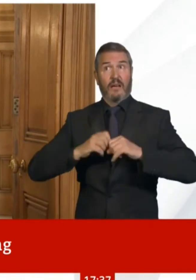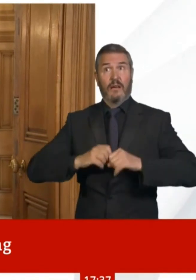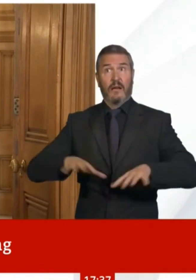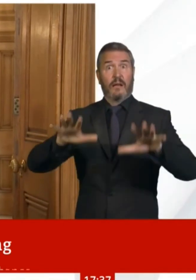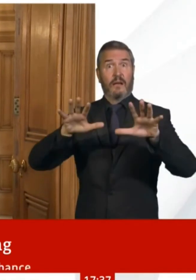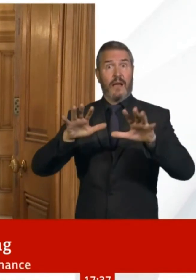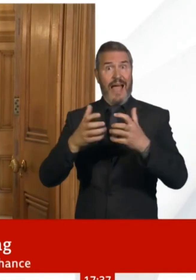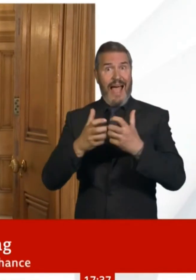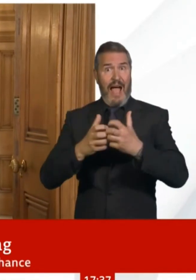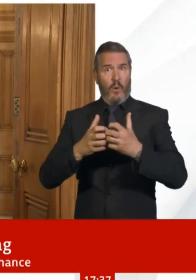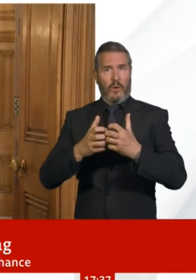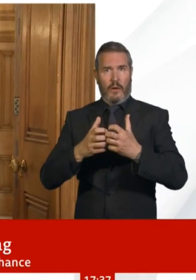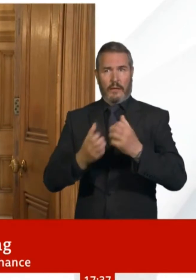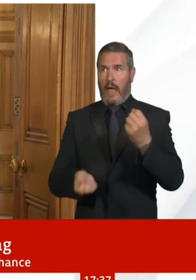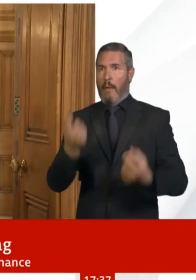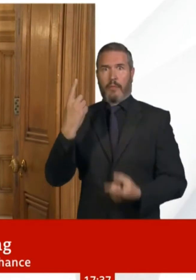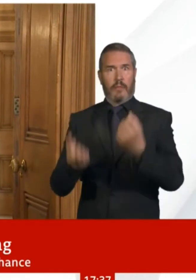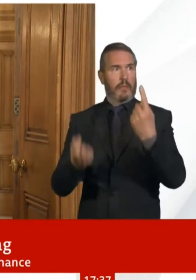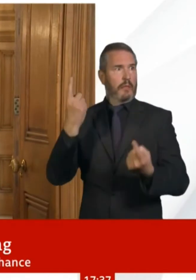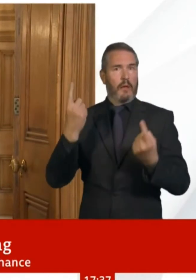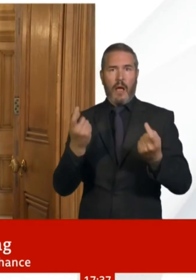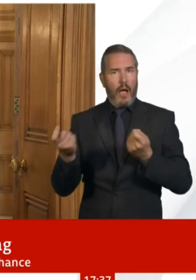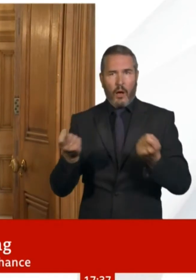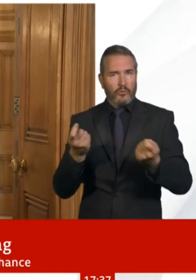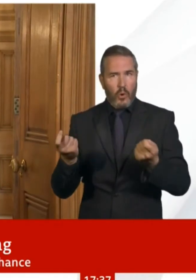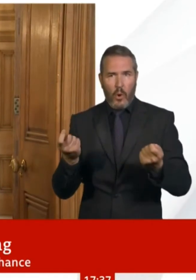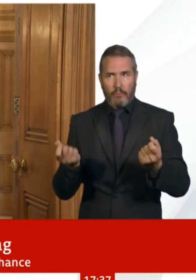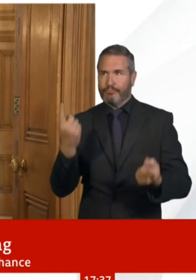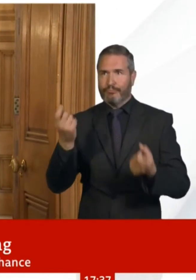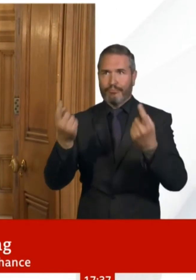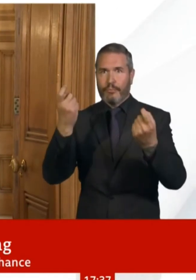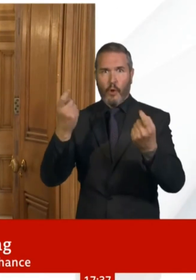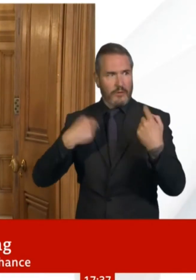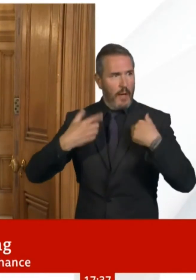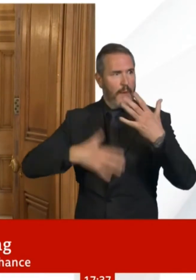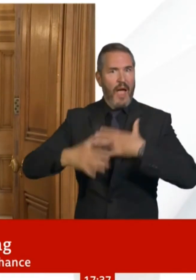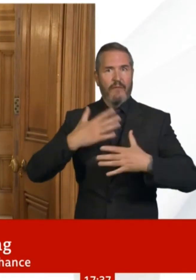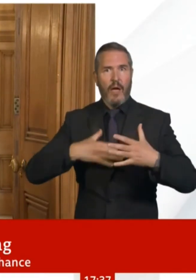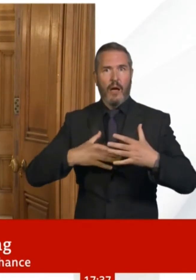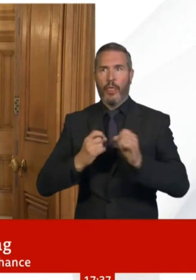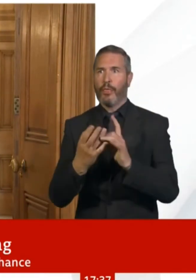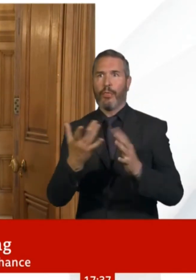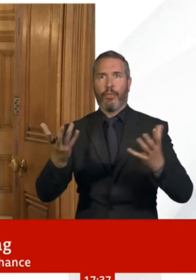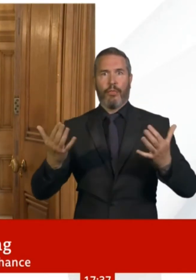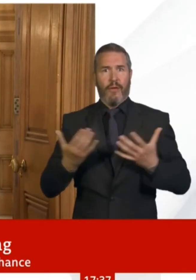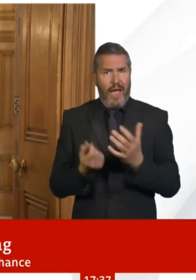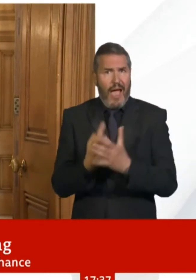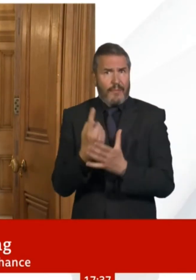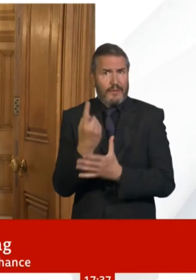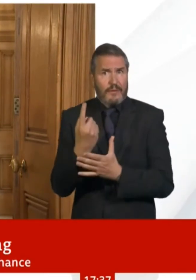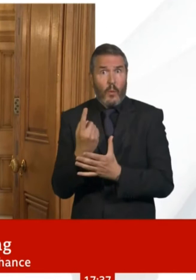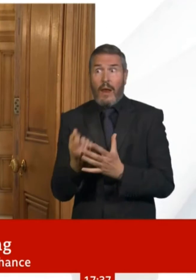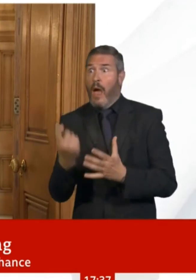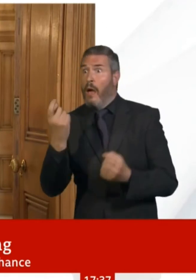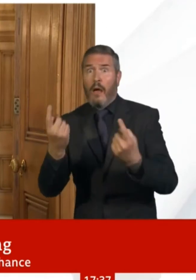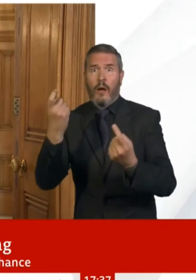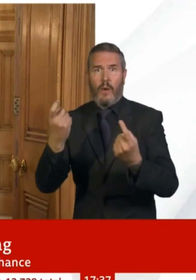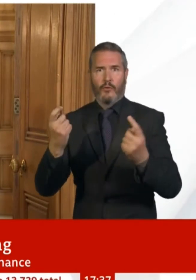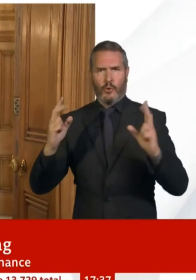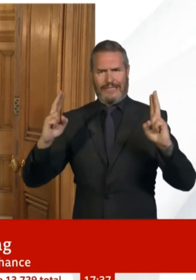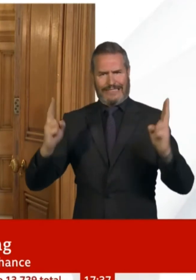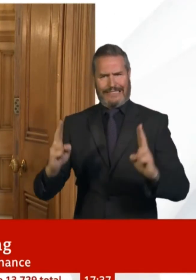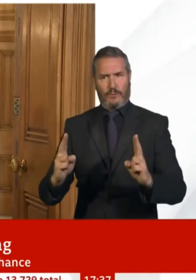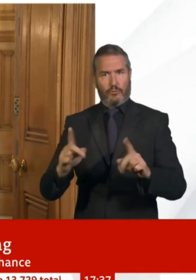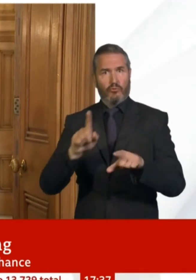it has spread has not been uniform or predictable, and we want to make sure that wherever it spreads, as we try and get it down